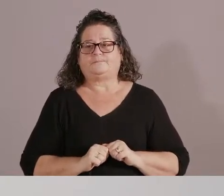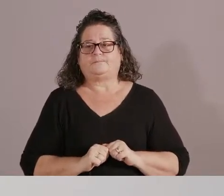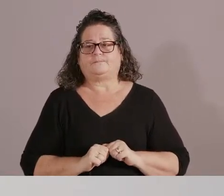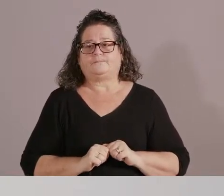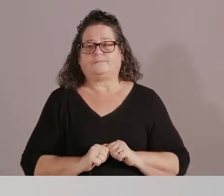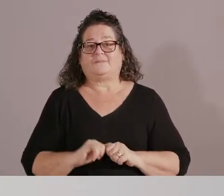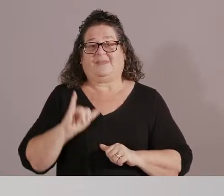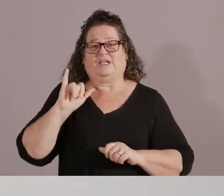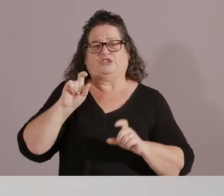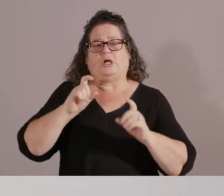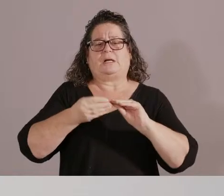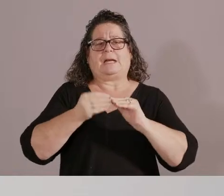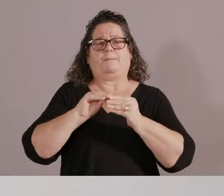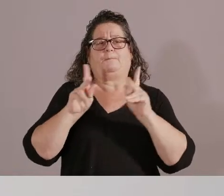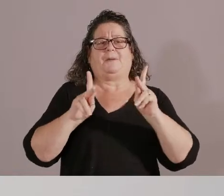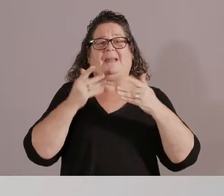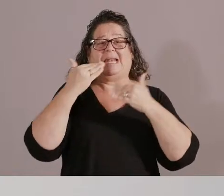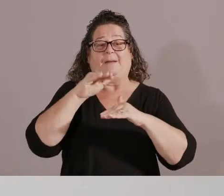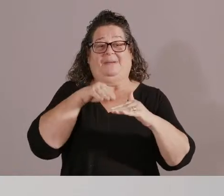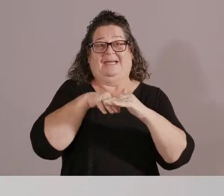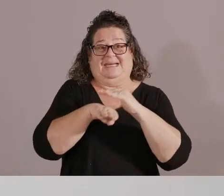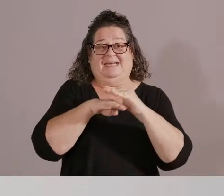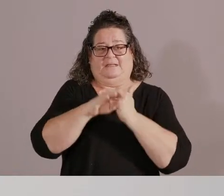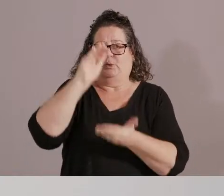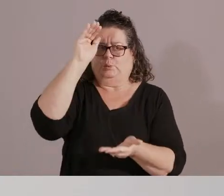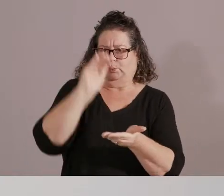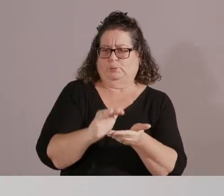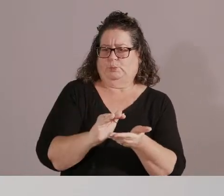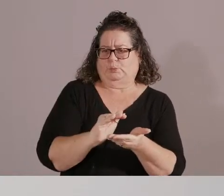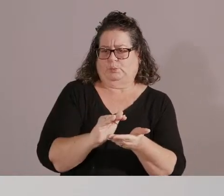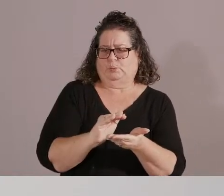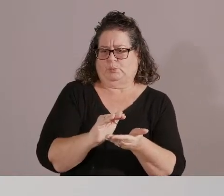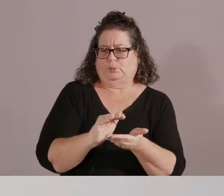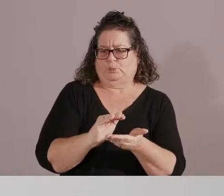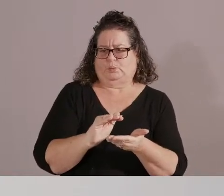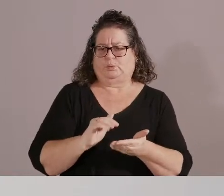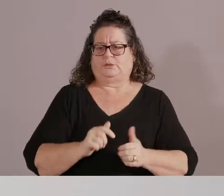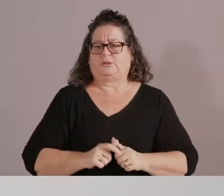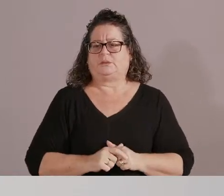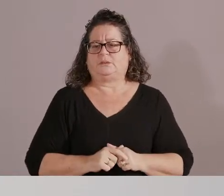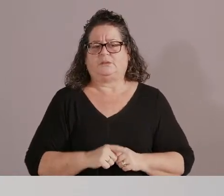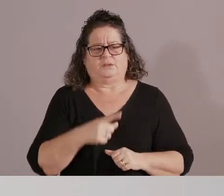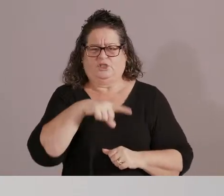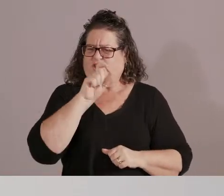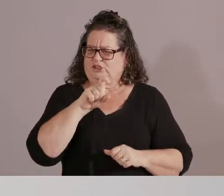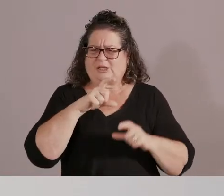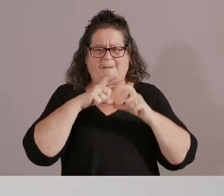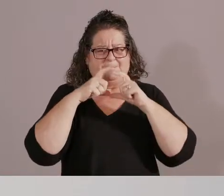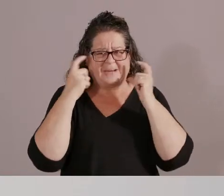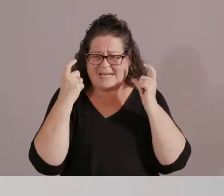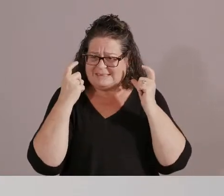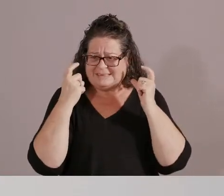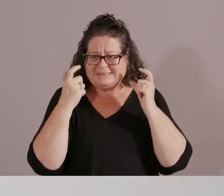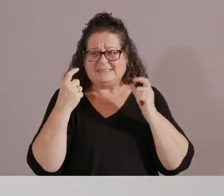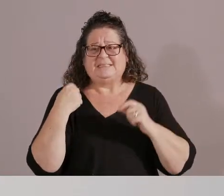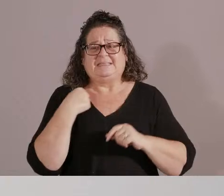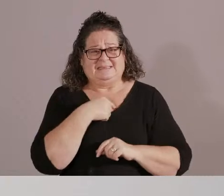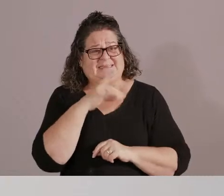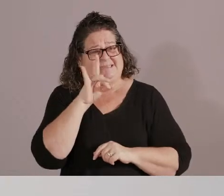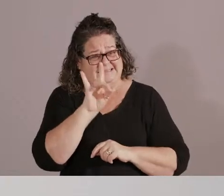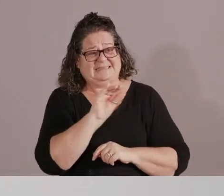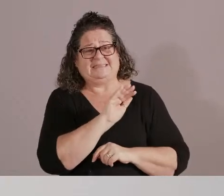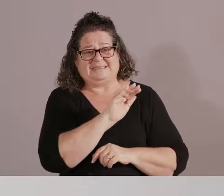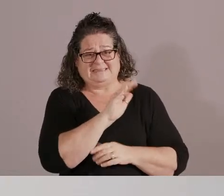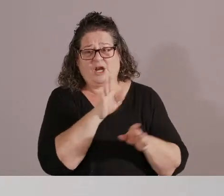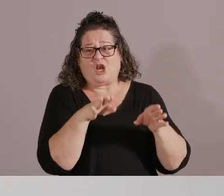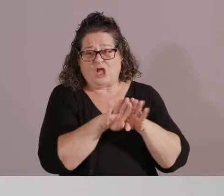we shut down a facility for not following the mitigation strategies, but it would help to